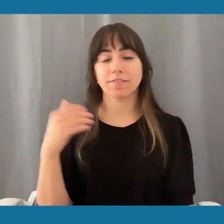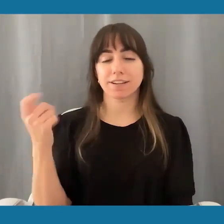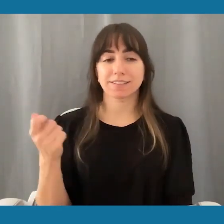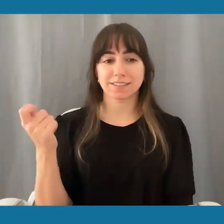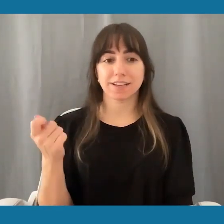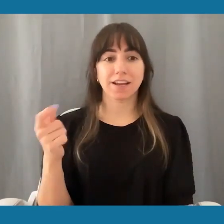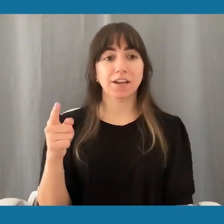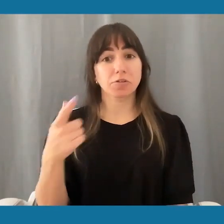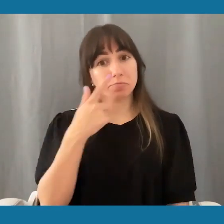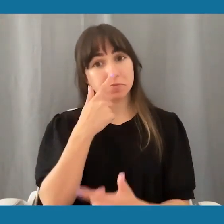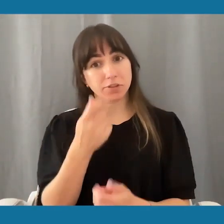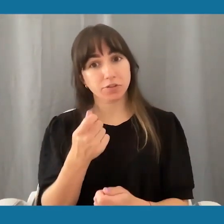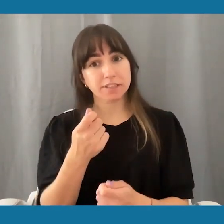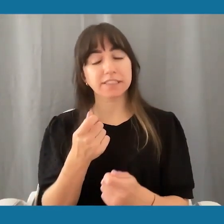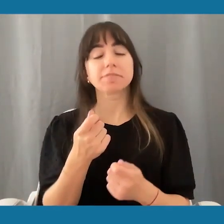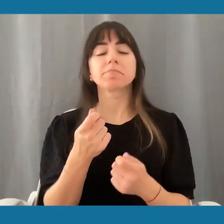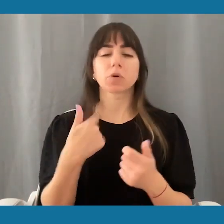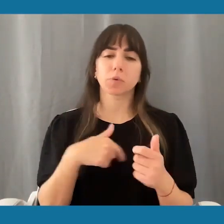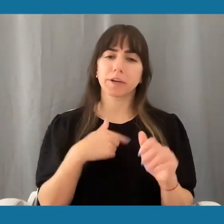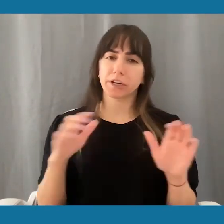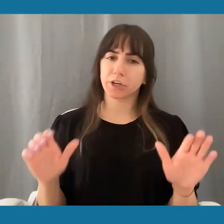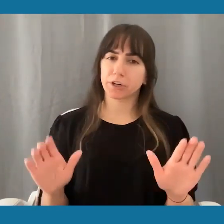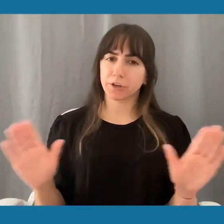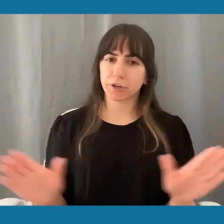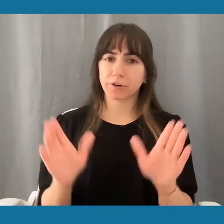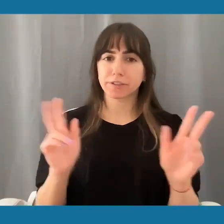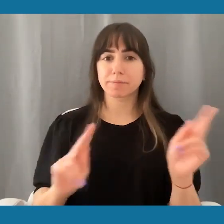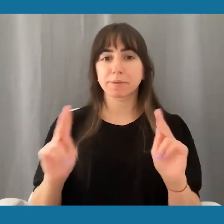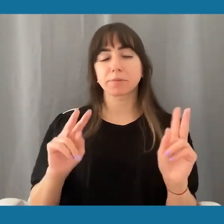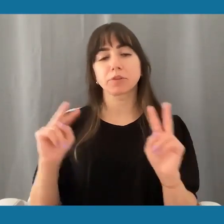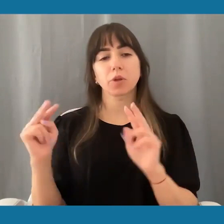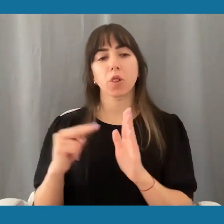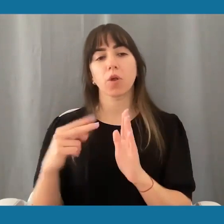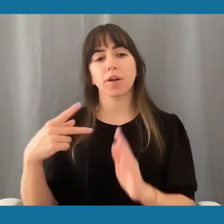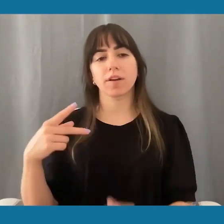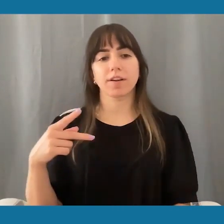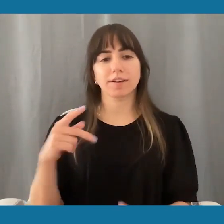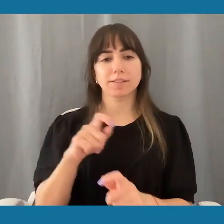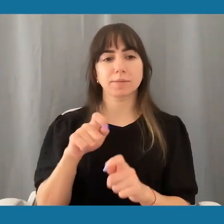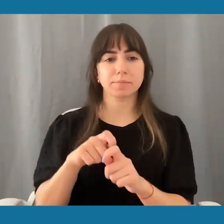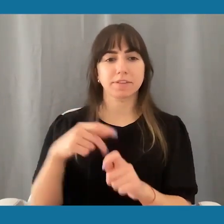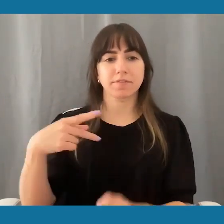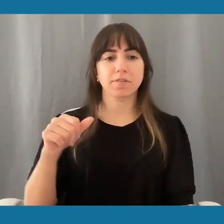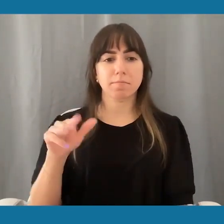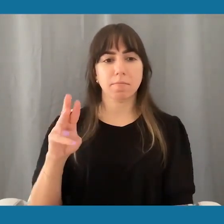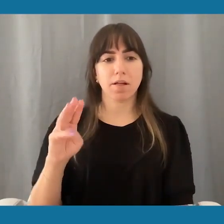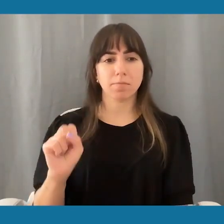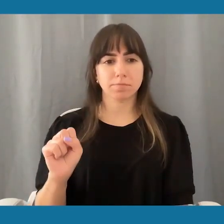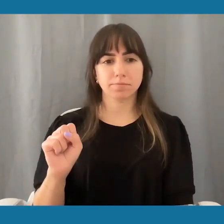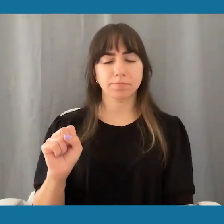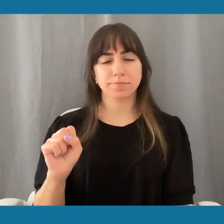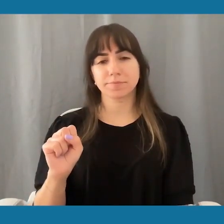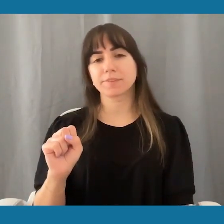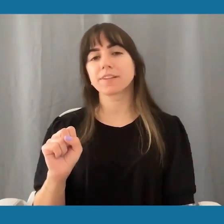or Program Operations Manual System, is an online tool that Social Security uses to demonstrate how they look at ABLE accounts as